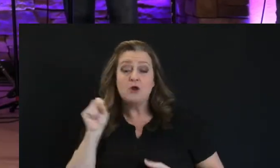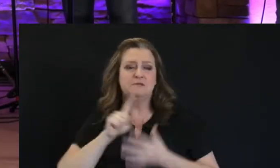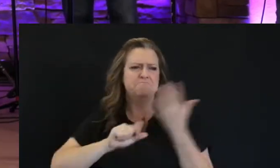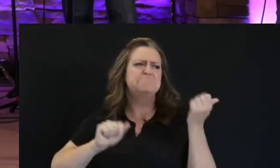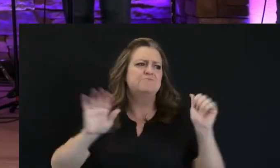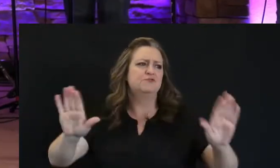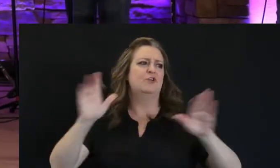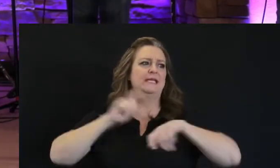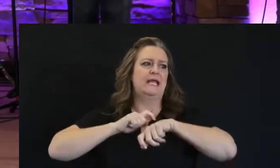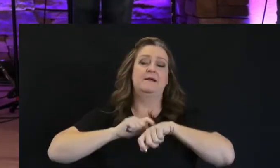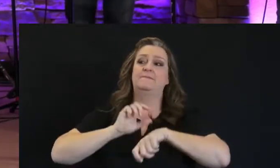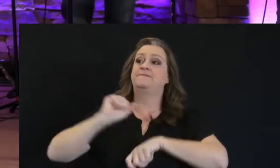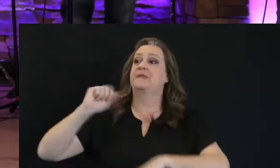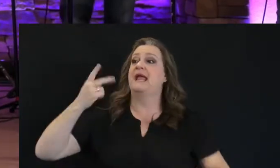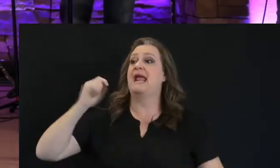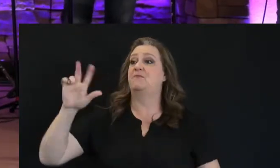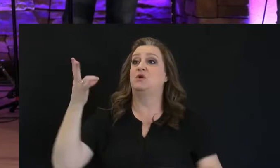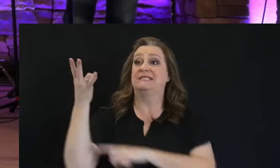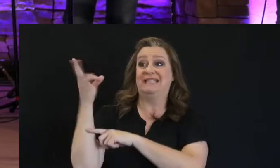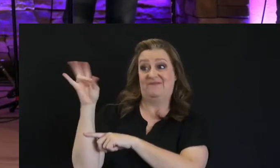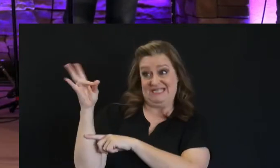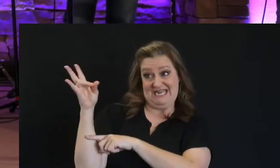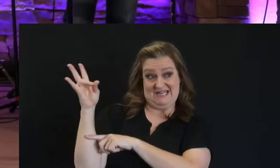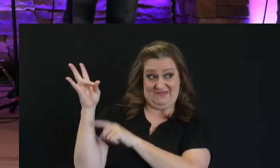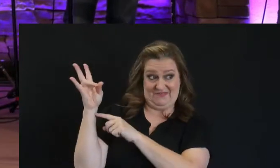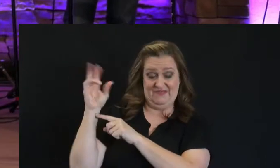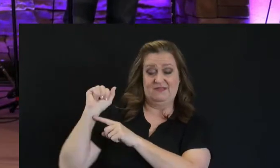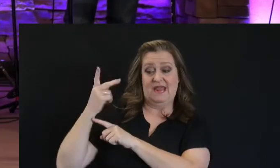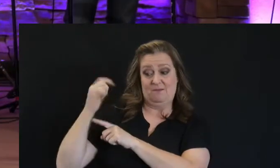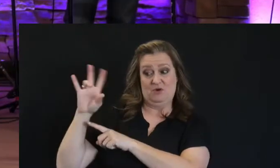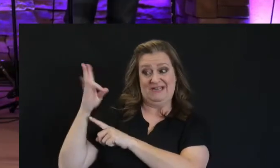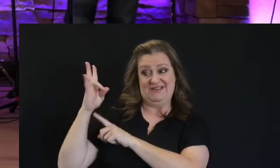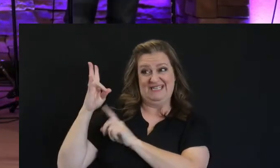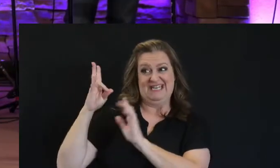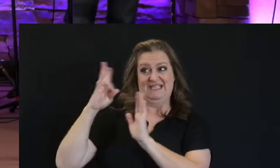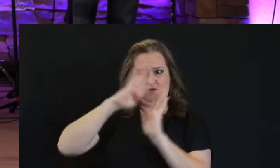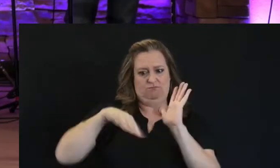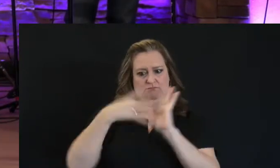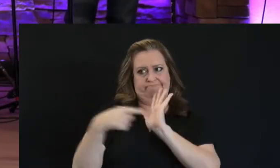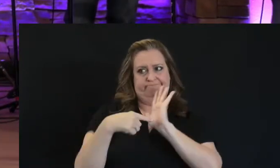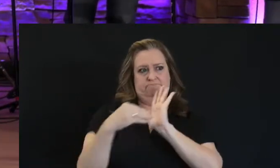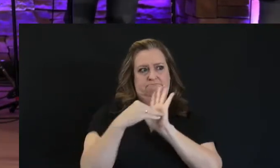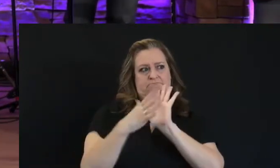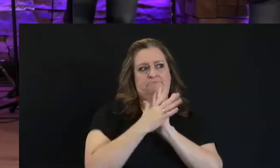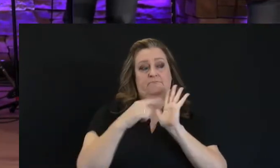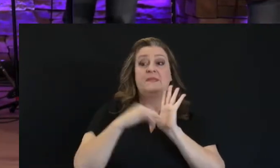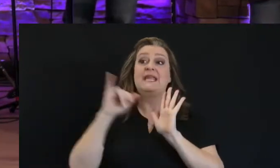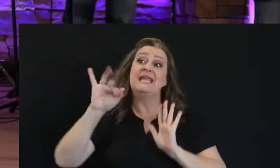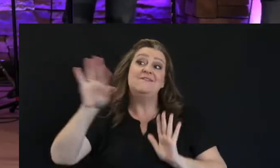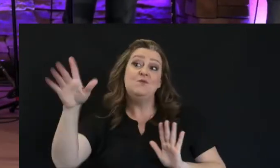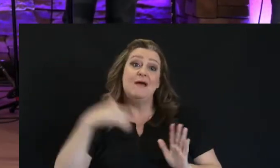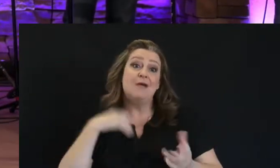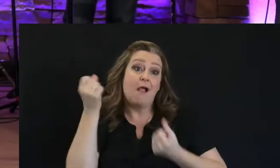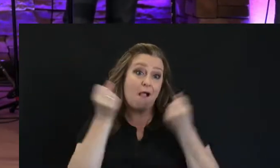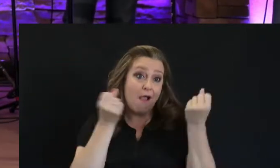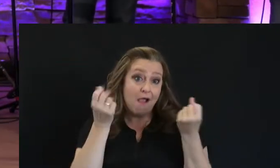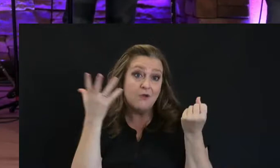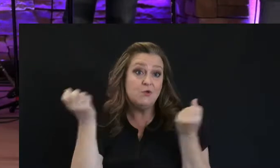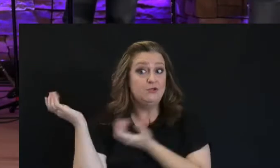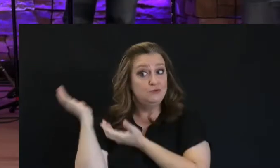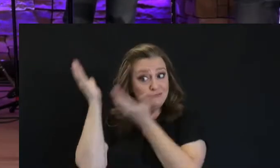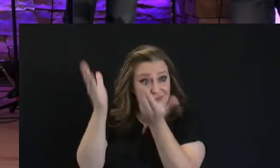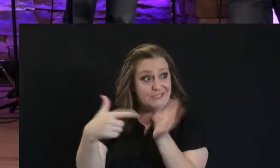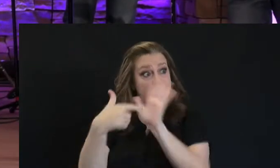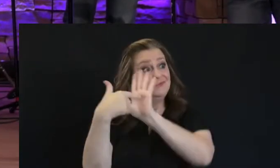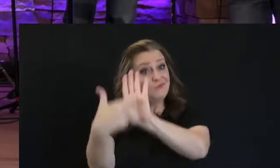great time. That's going to be April 17th. So mark your calendars for that. And if you have a car that you would like to